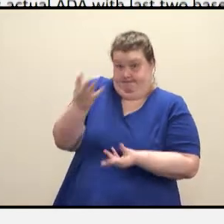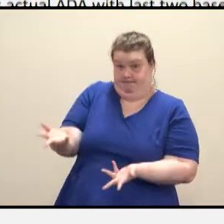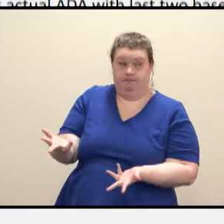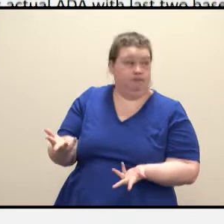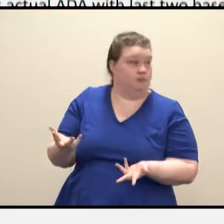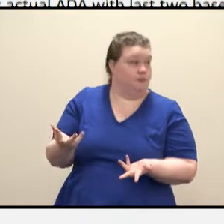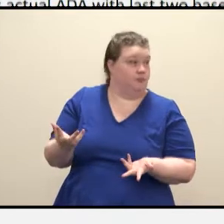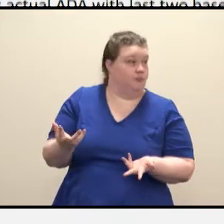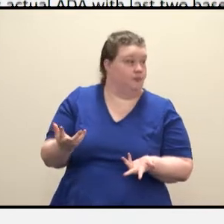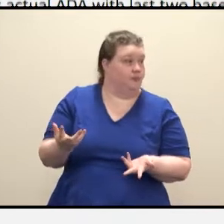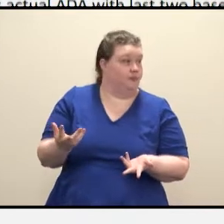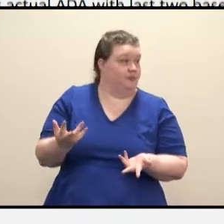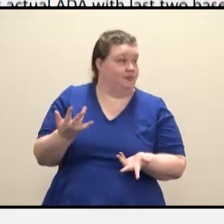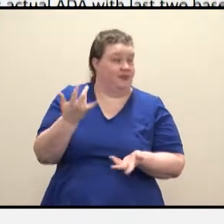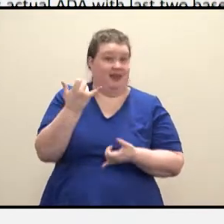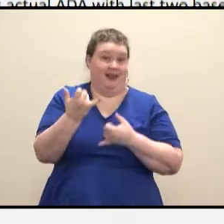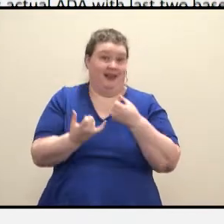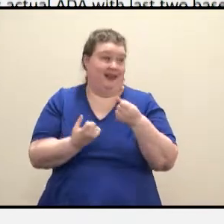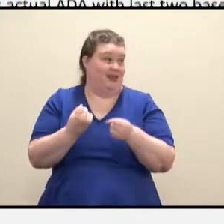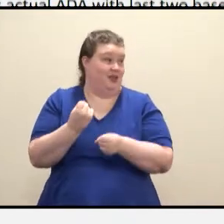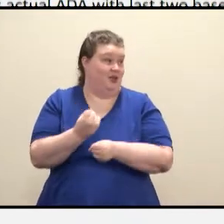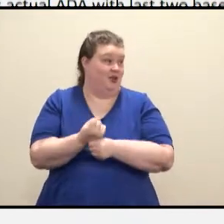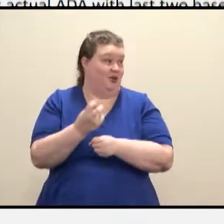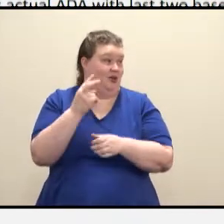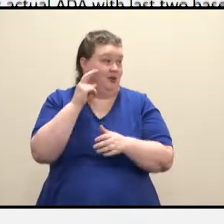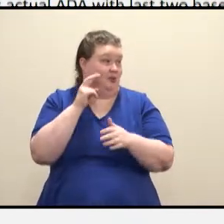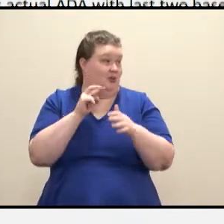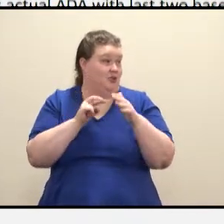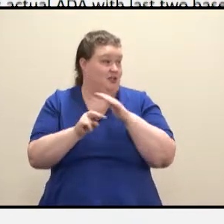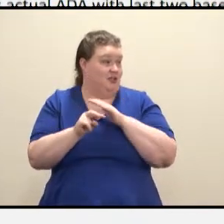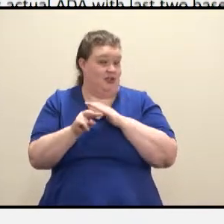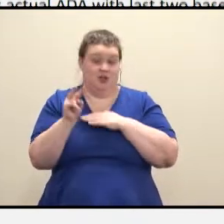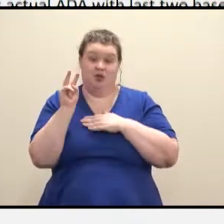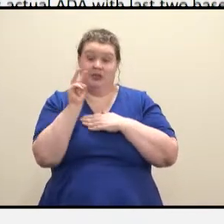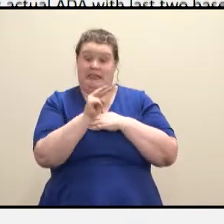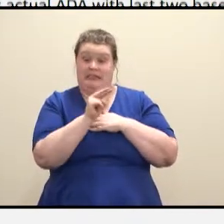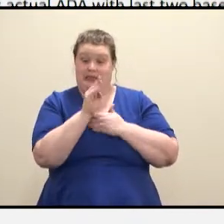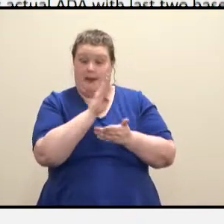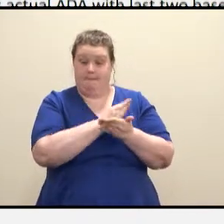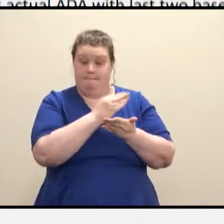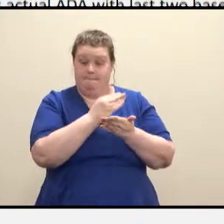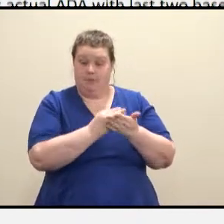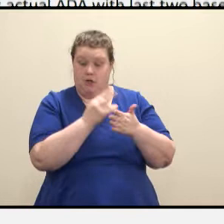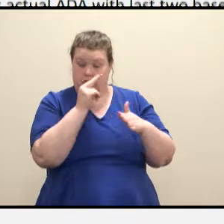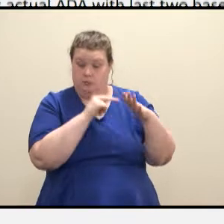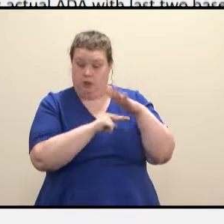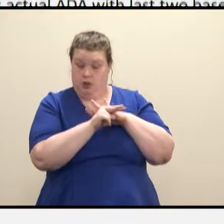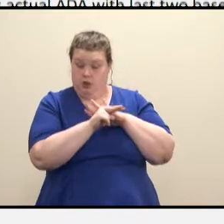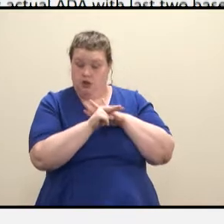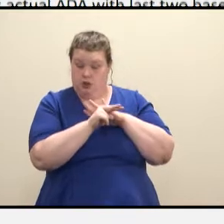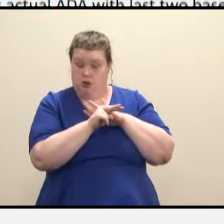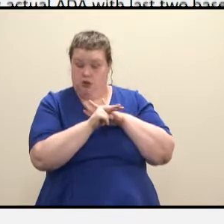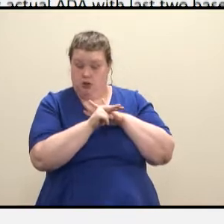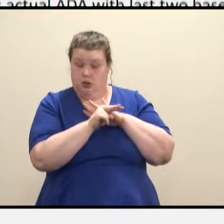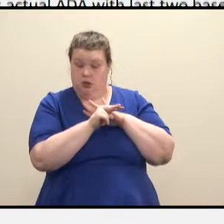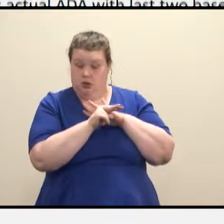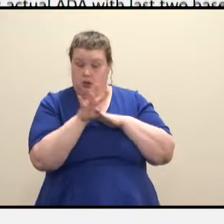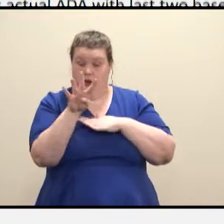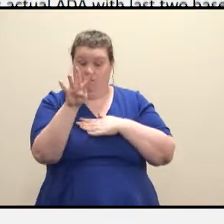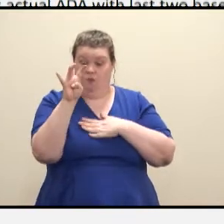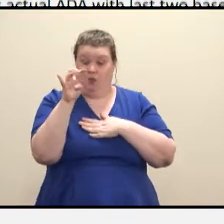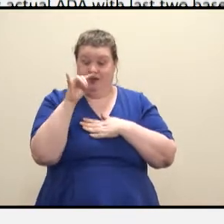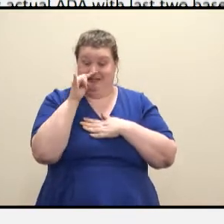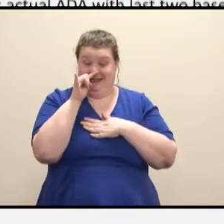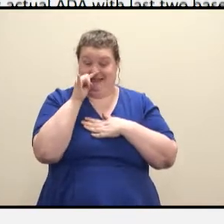I went up this year in my projection. You can see over there on my budget projection, we lost those 400